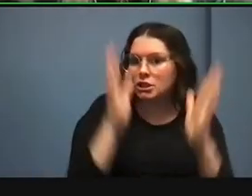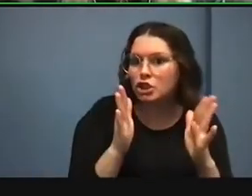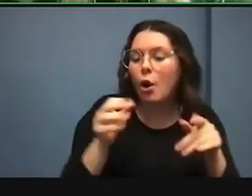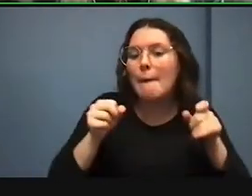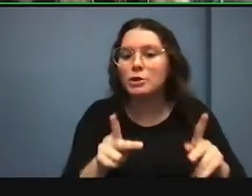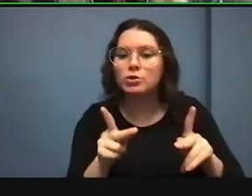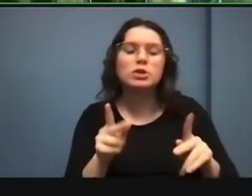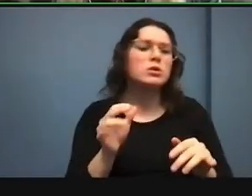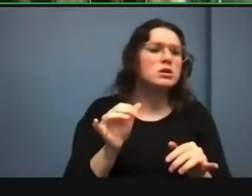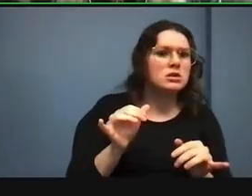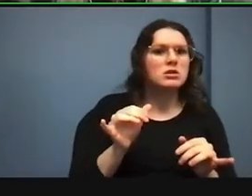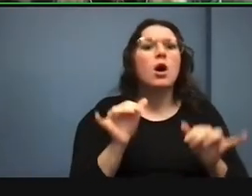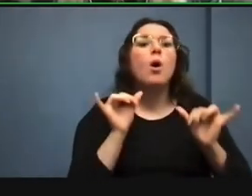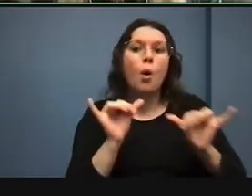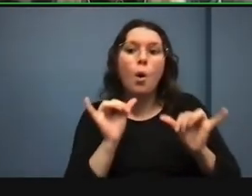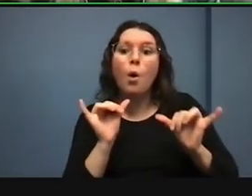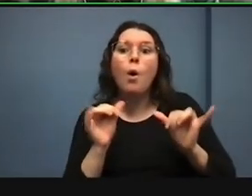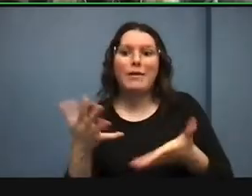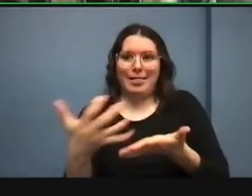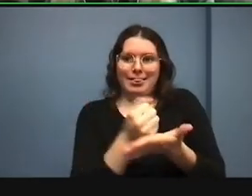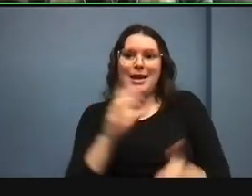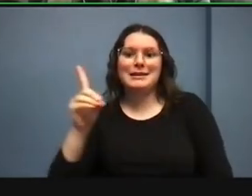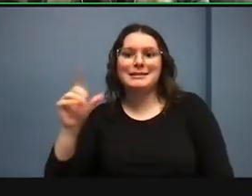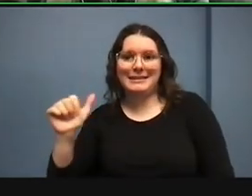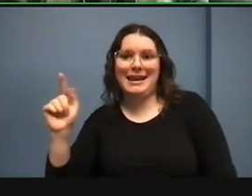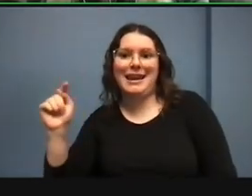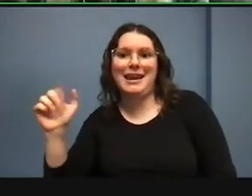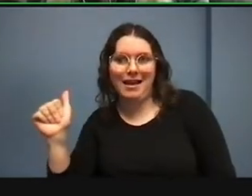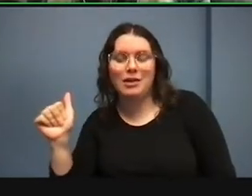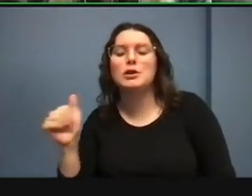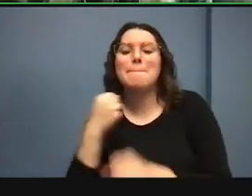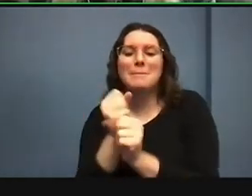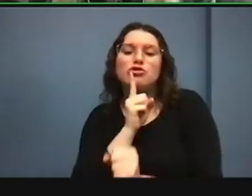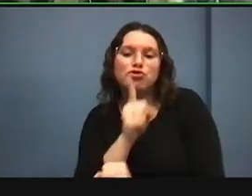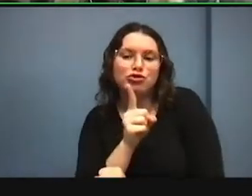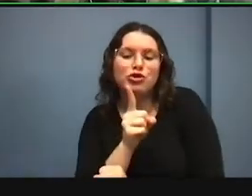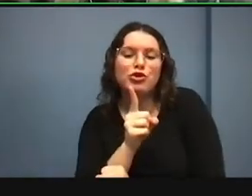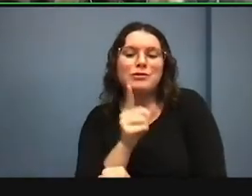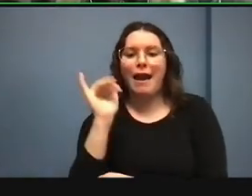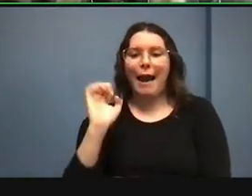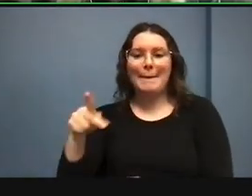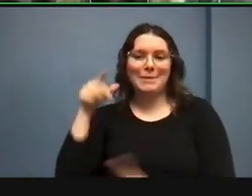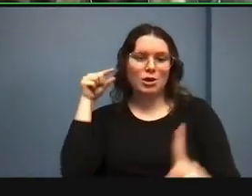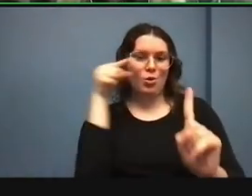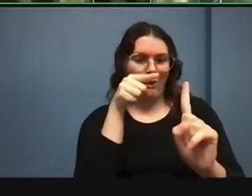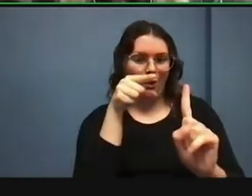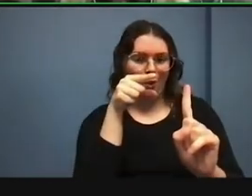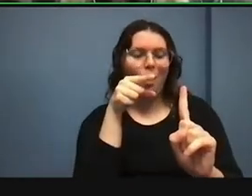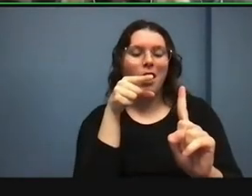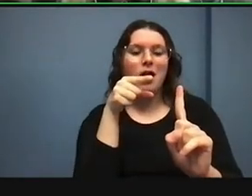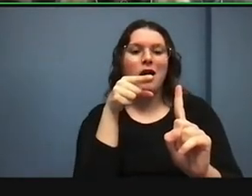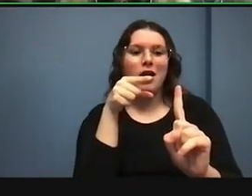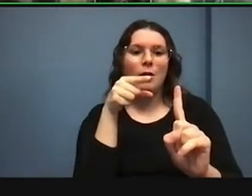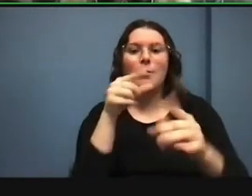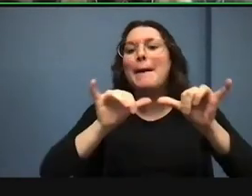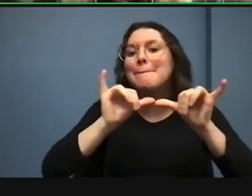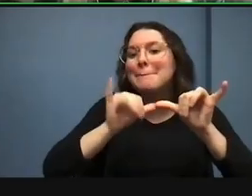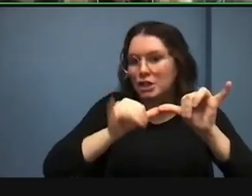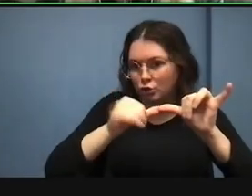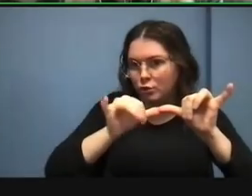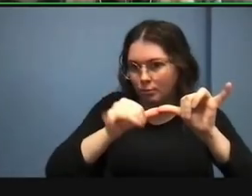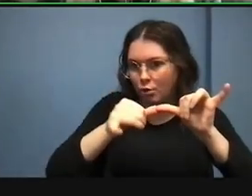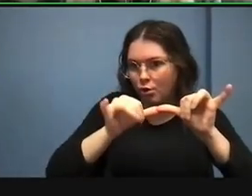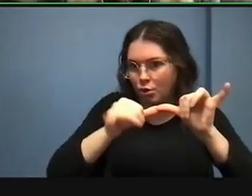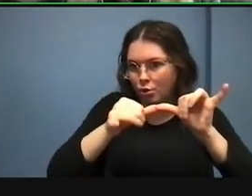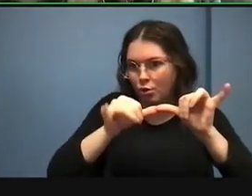go and do some data collection so we can make sure that that IEP goal is going to be measurable